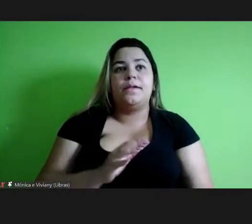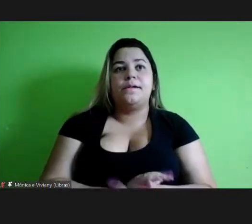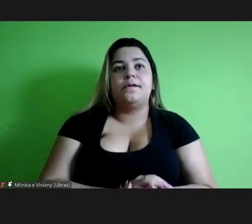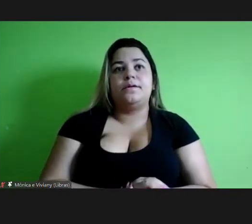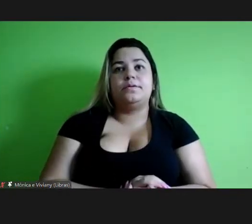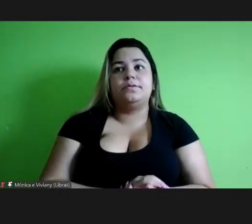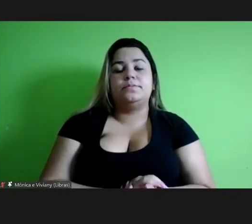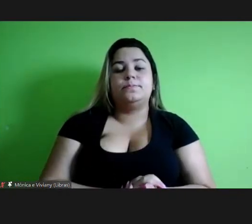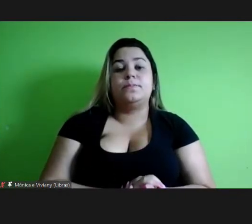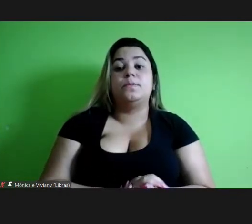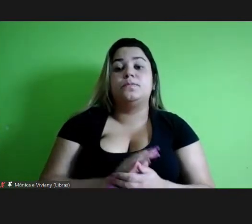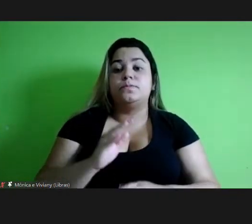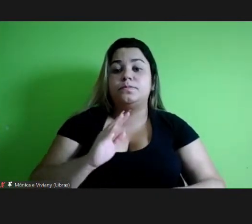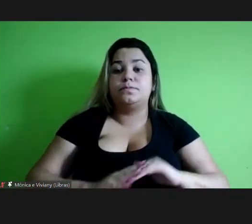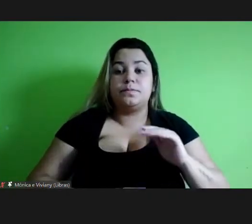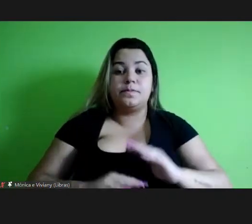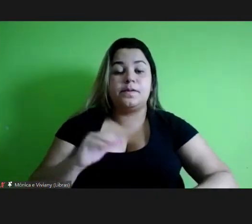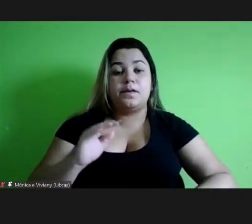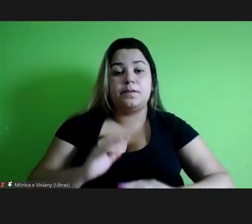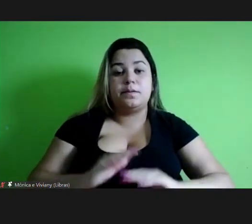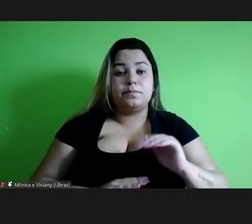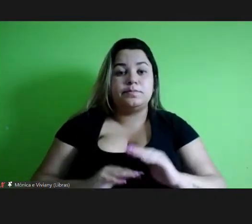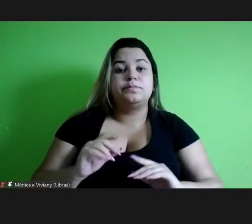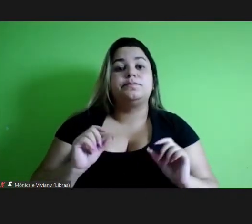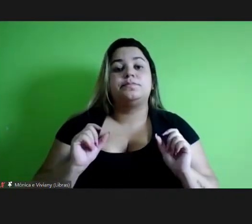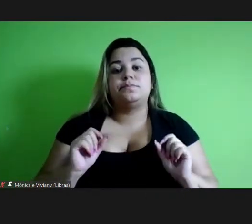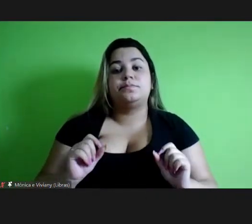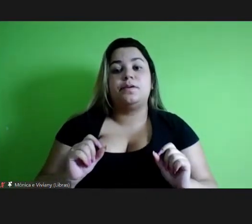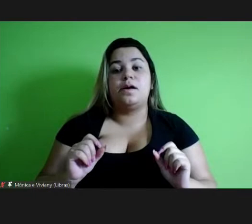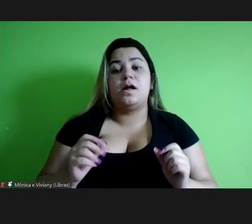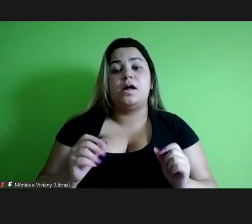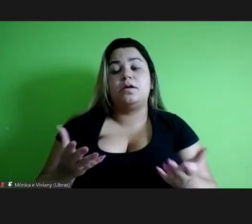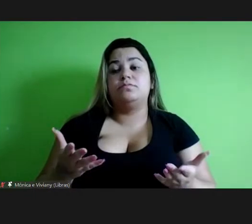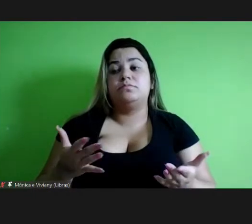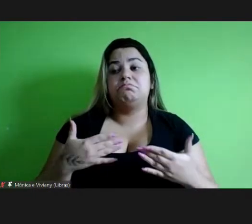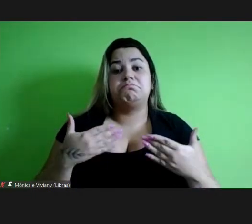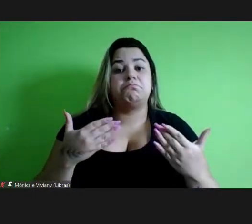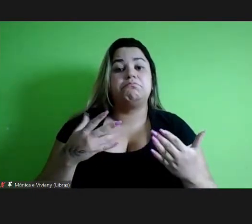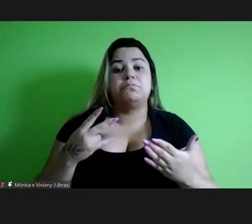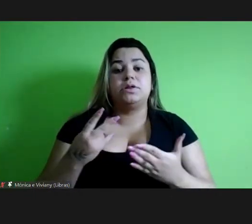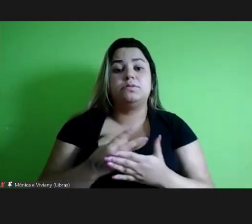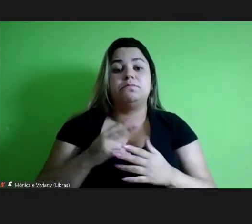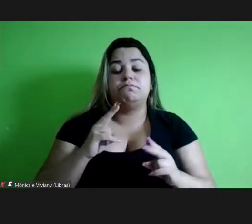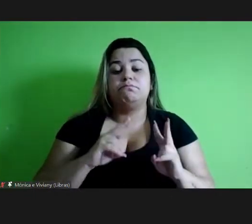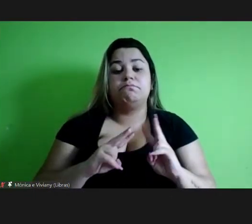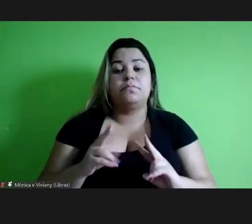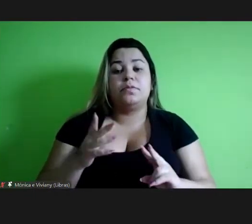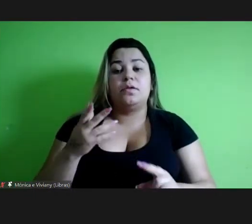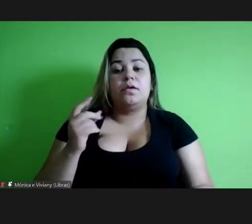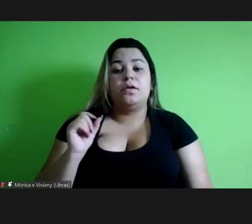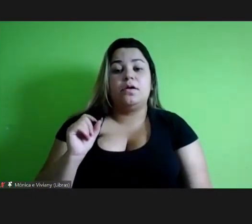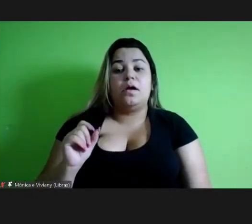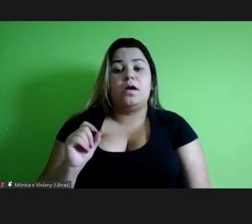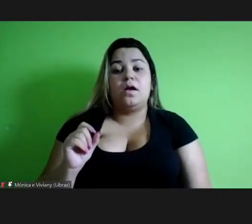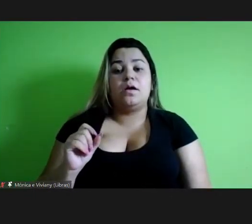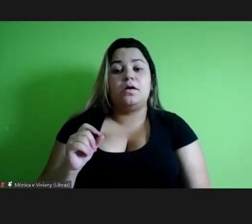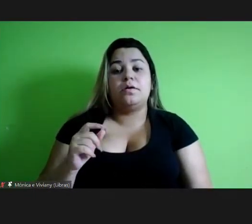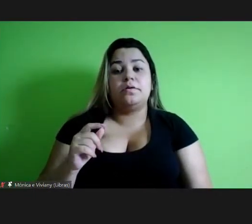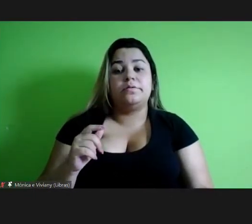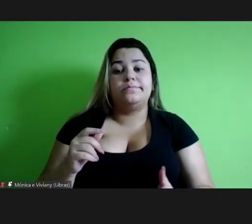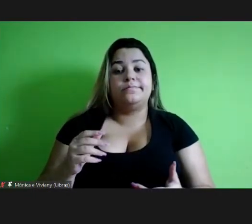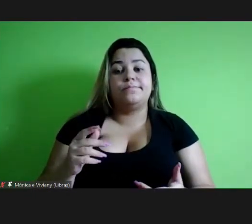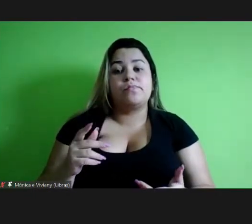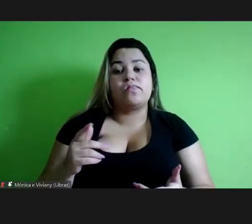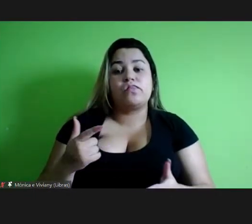Kelly said. And most of the time, these professionals feel that they are impotent facing a situation like this one,